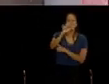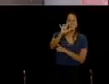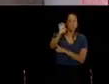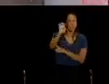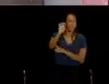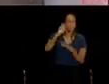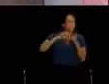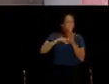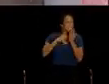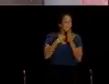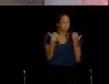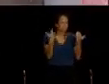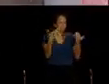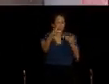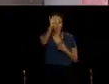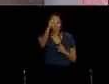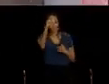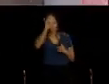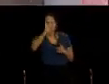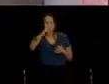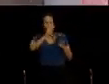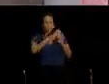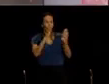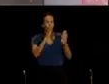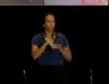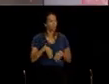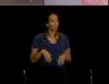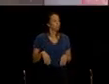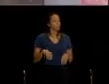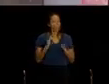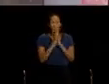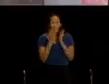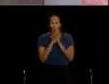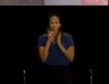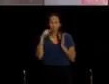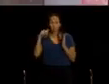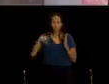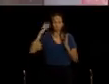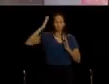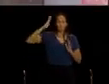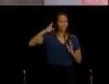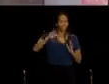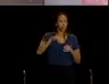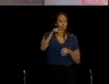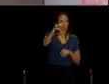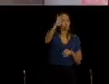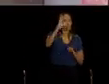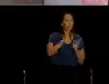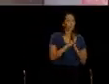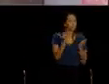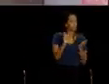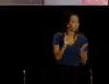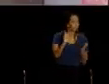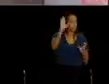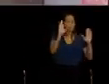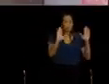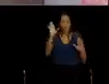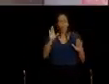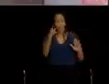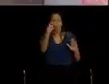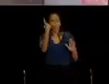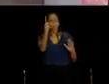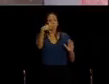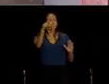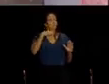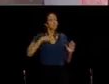haven't gotten Keah, our Keynote speaker's book, please pick up one of those too. Just raise your hand and one of the Florida